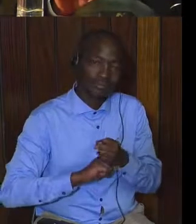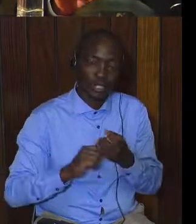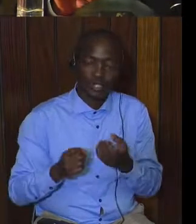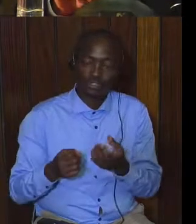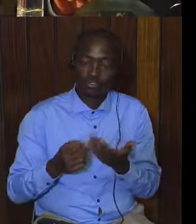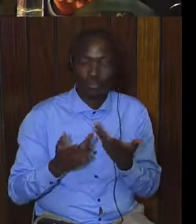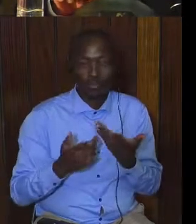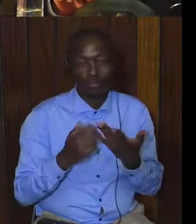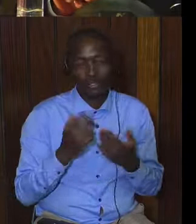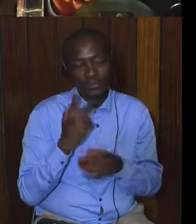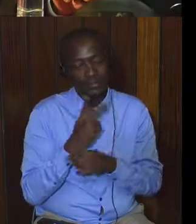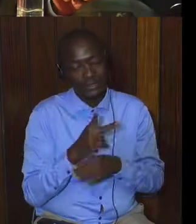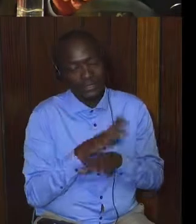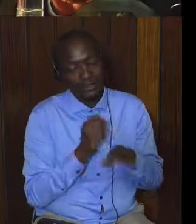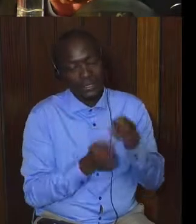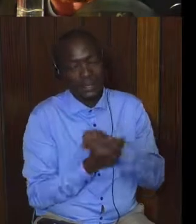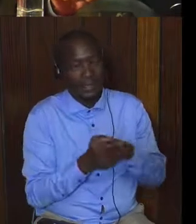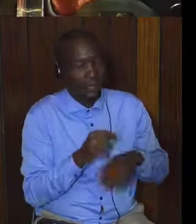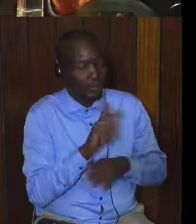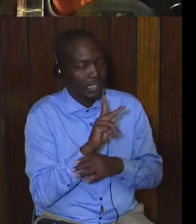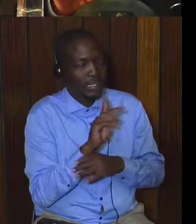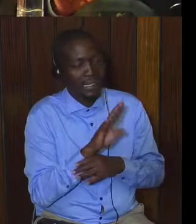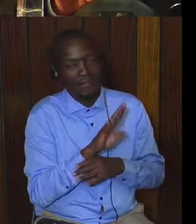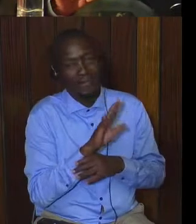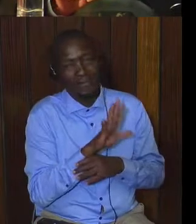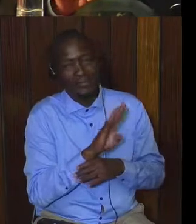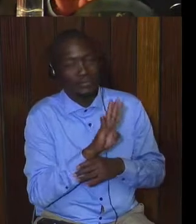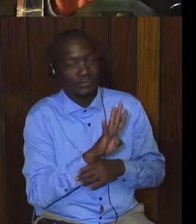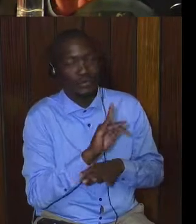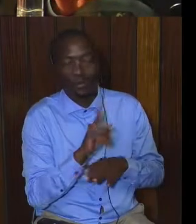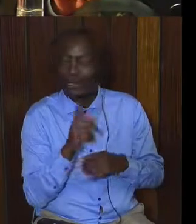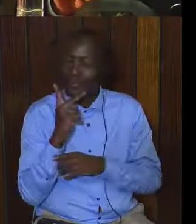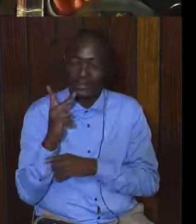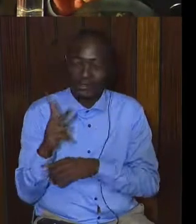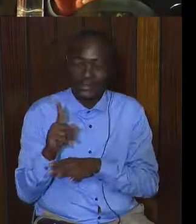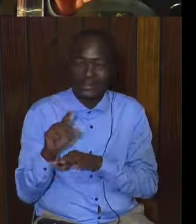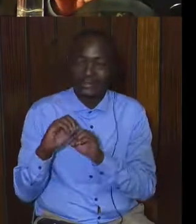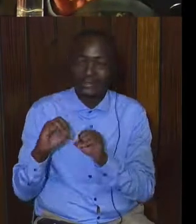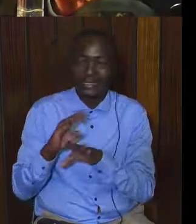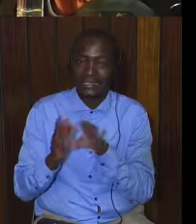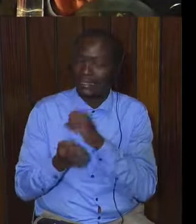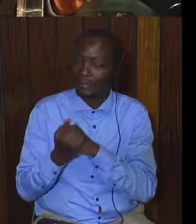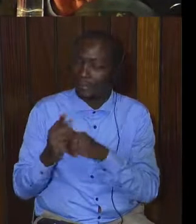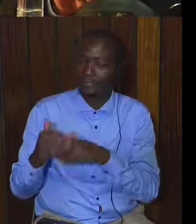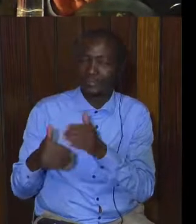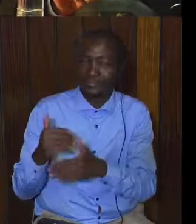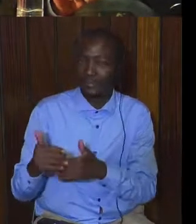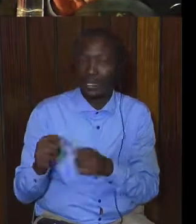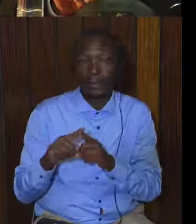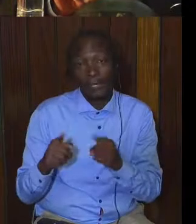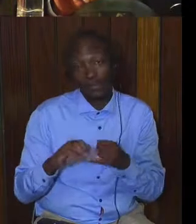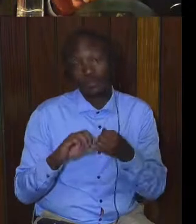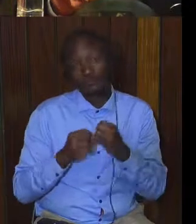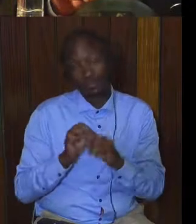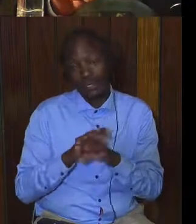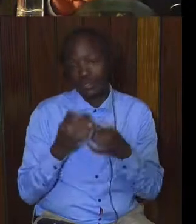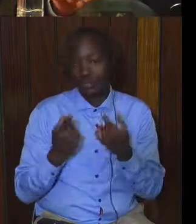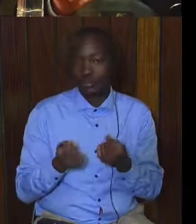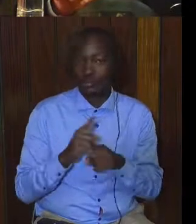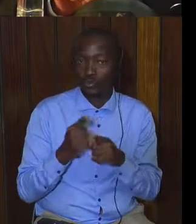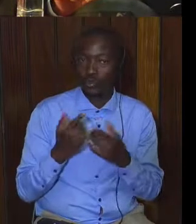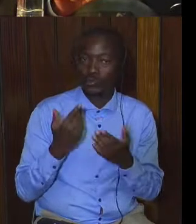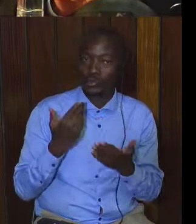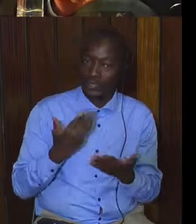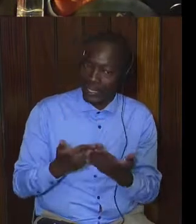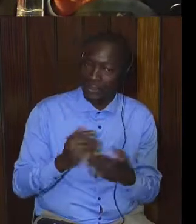the K54, we don't see anything happening there. So obviously, we will do what we can to